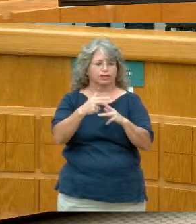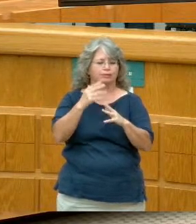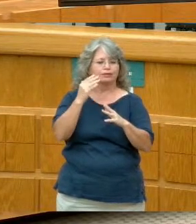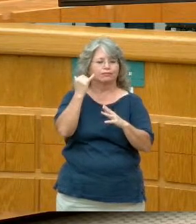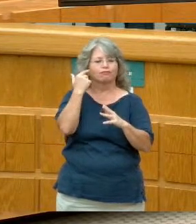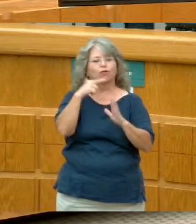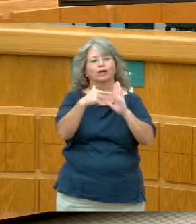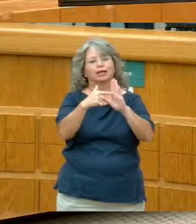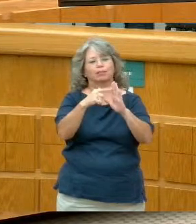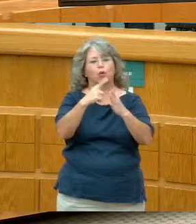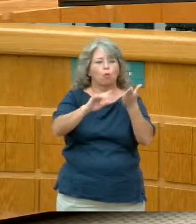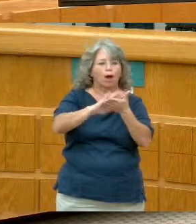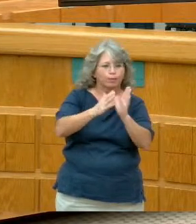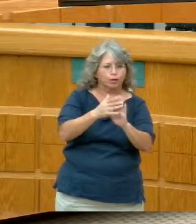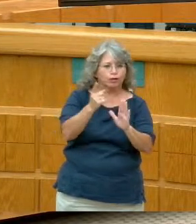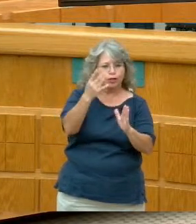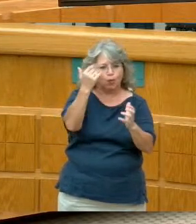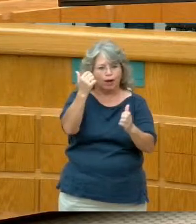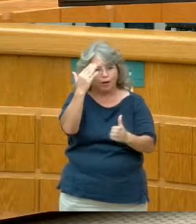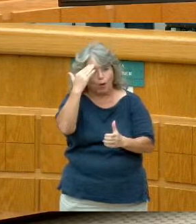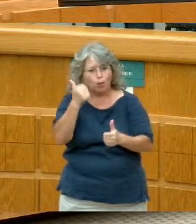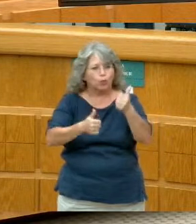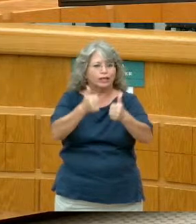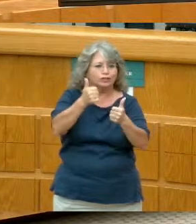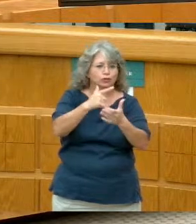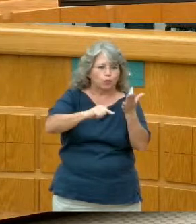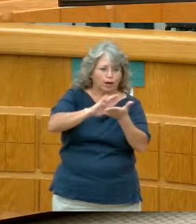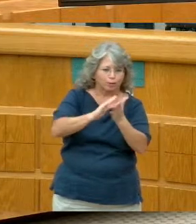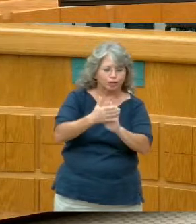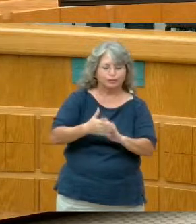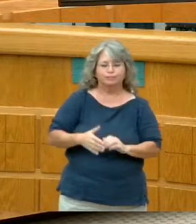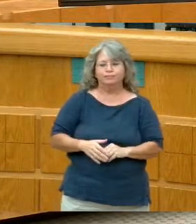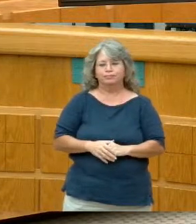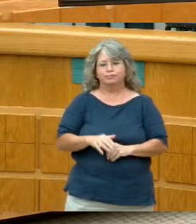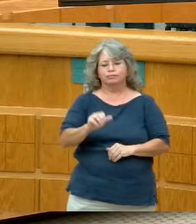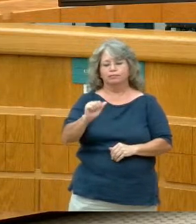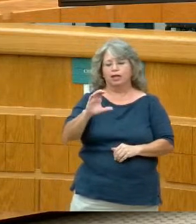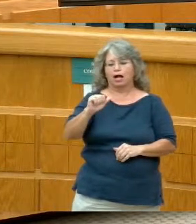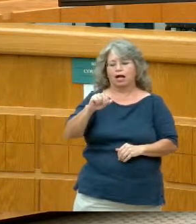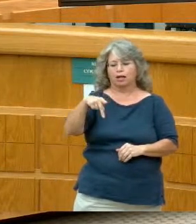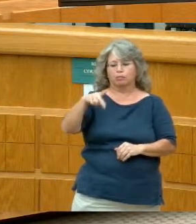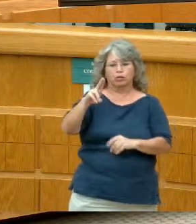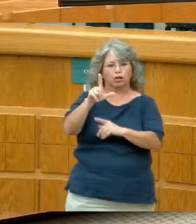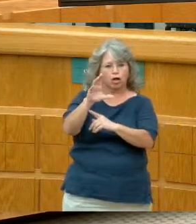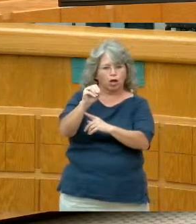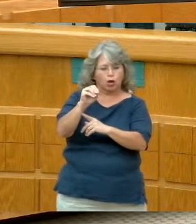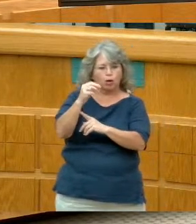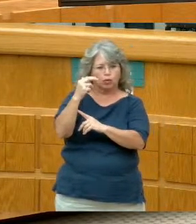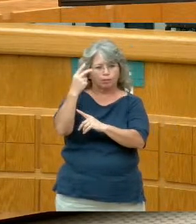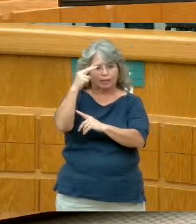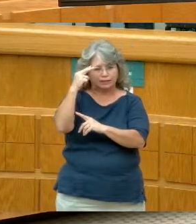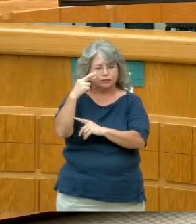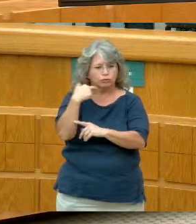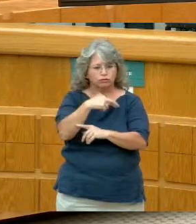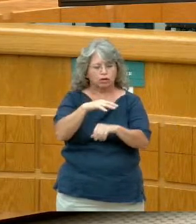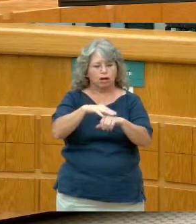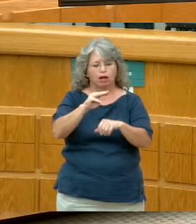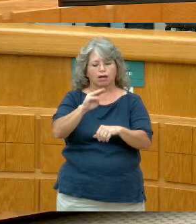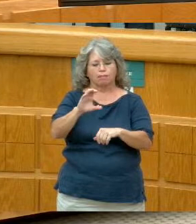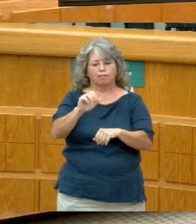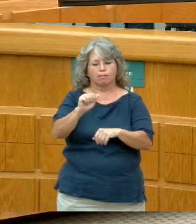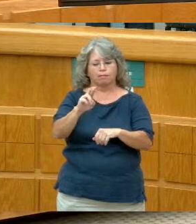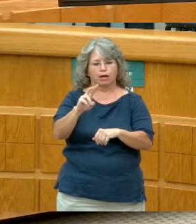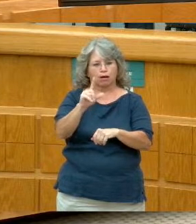be like a Whataburger. You want to know which one it was. So we'll get to those. But Acapulco's Mexican restaurant